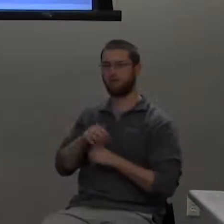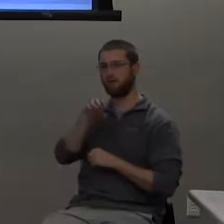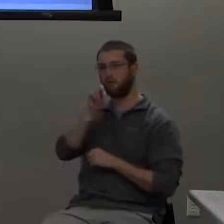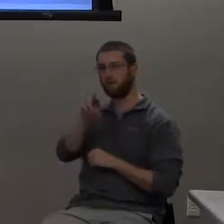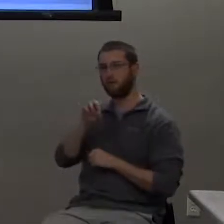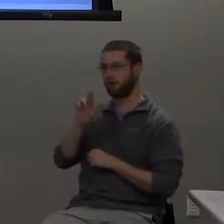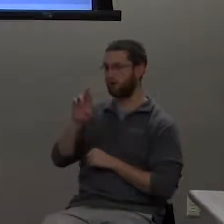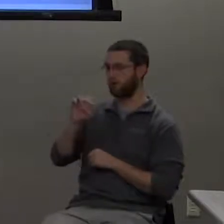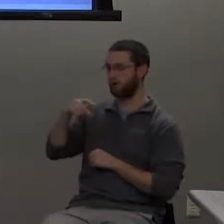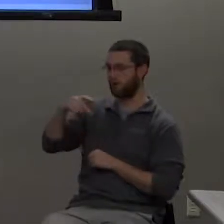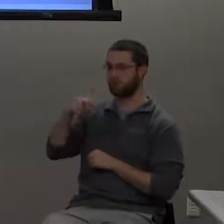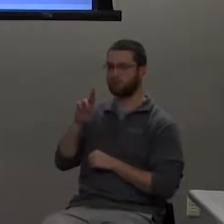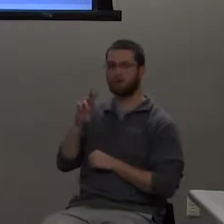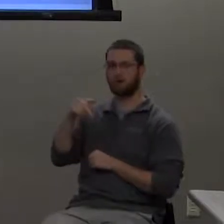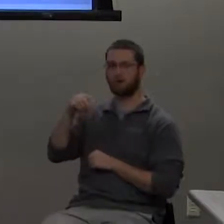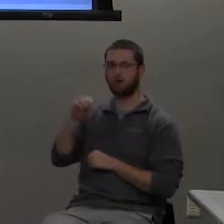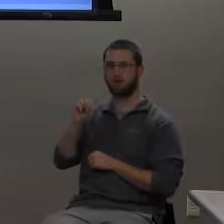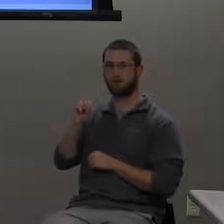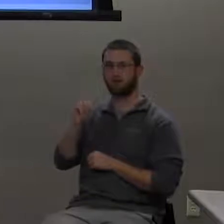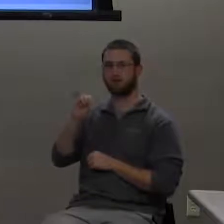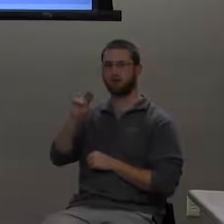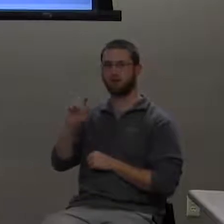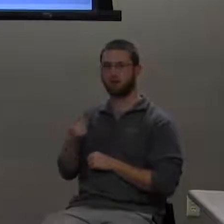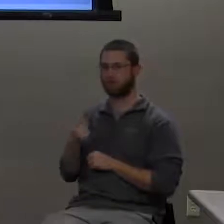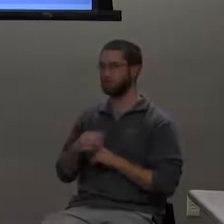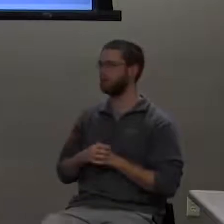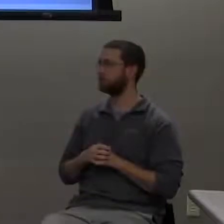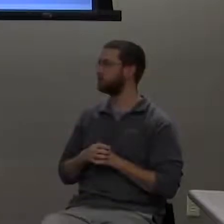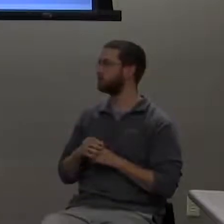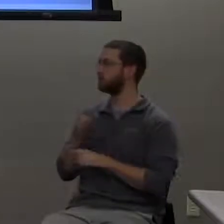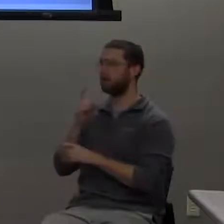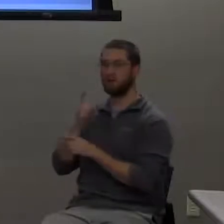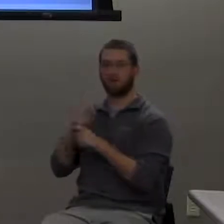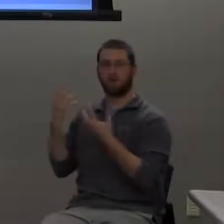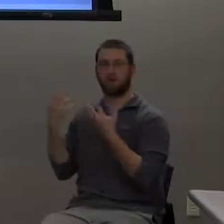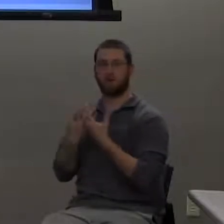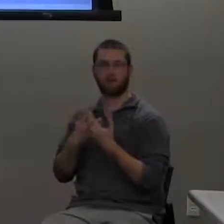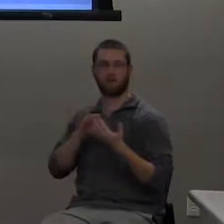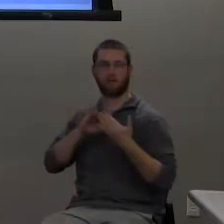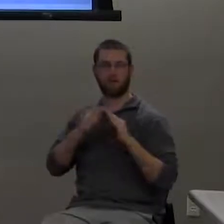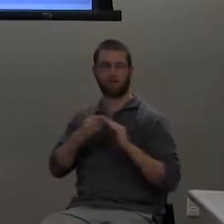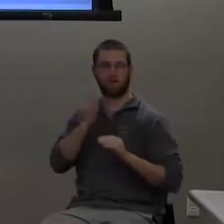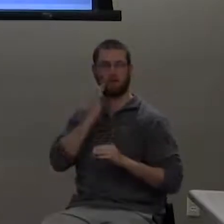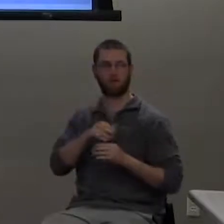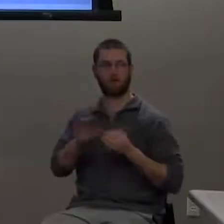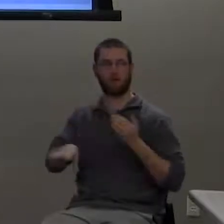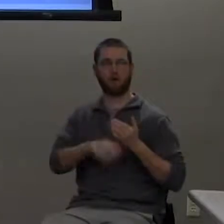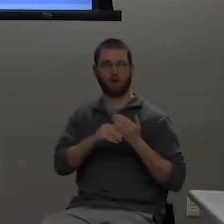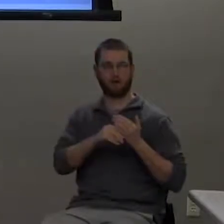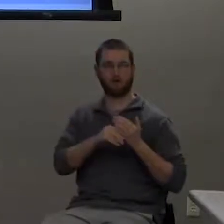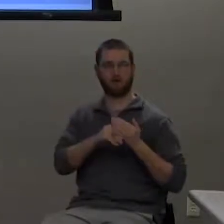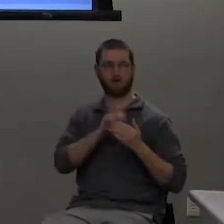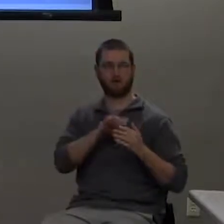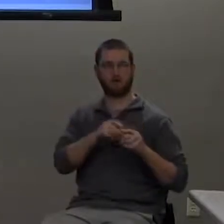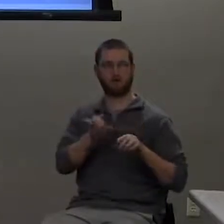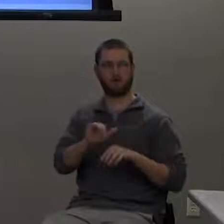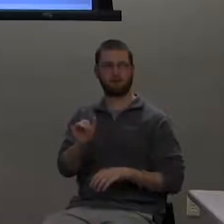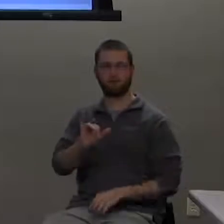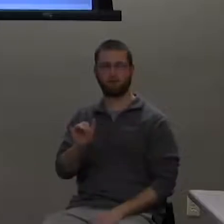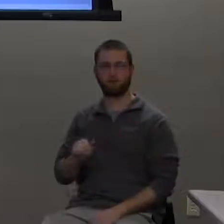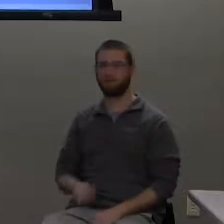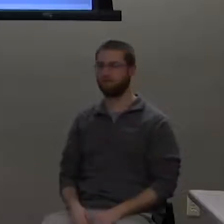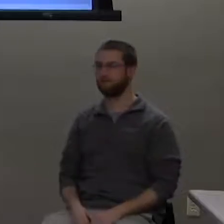repurposing. I would say that fits in with the character of the community one, but I'll make sure it's spelled out in there so that it's clear. But I appreciate that feedback.